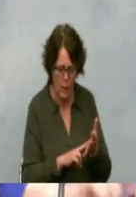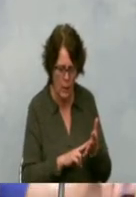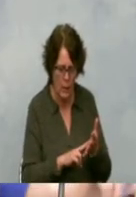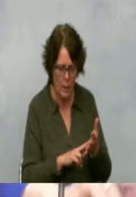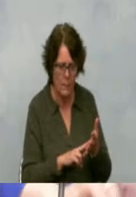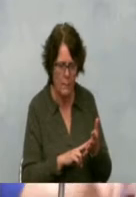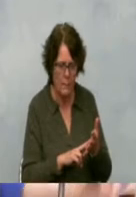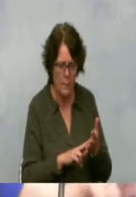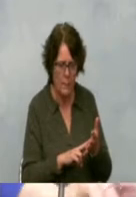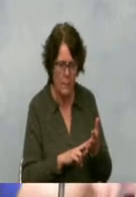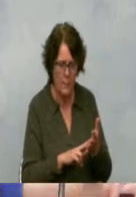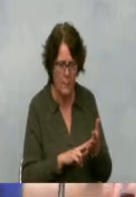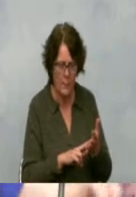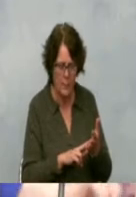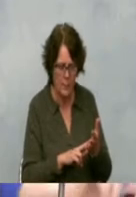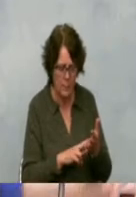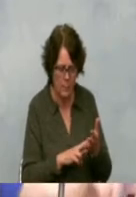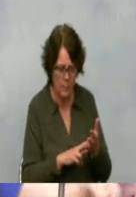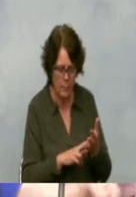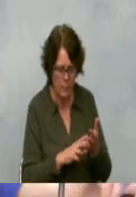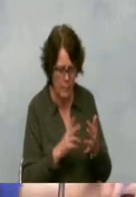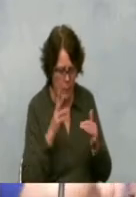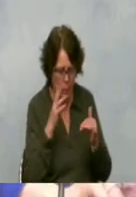I'll check.